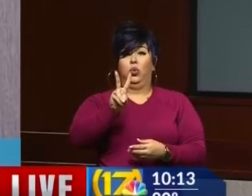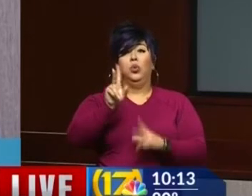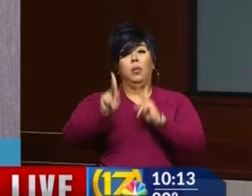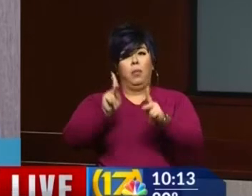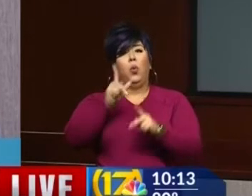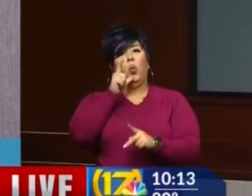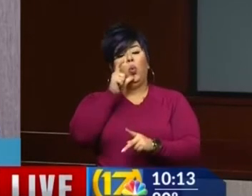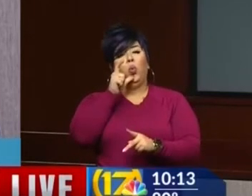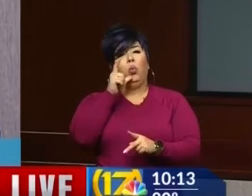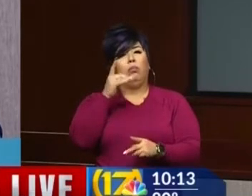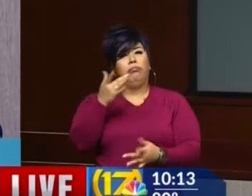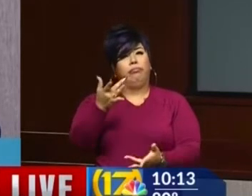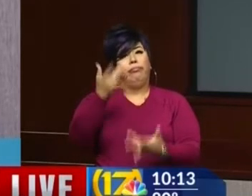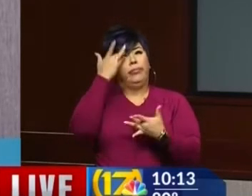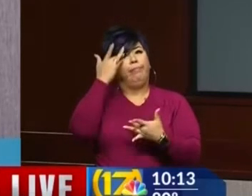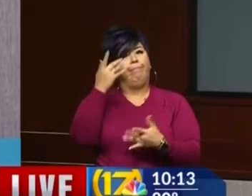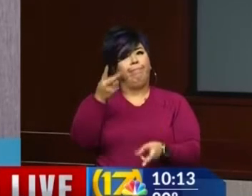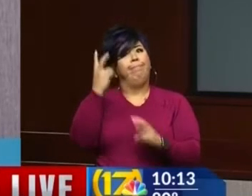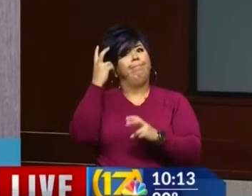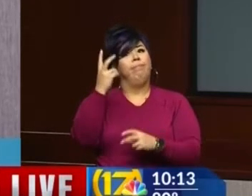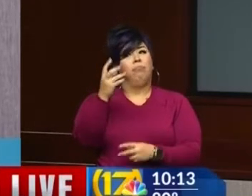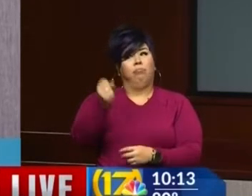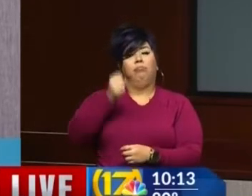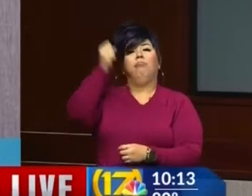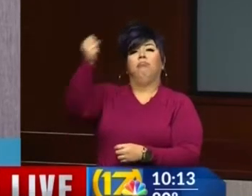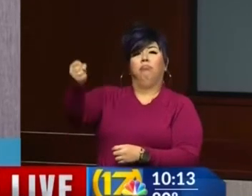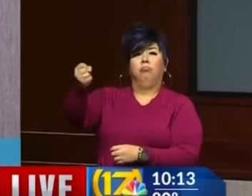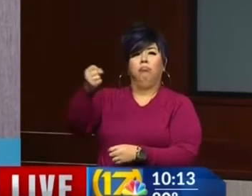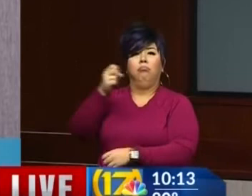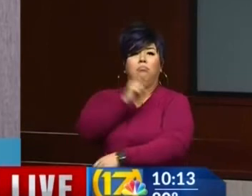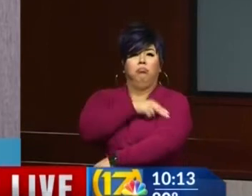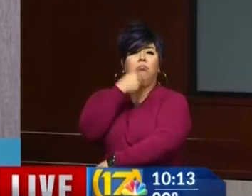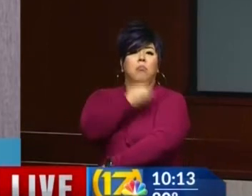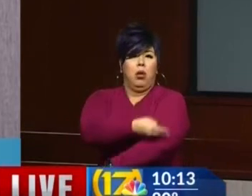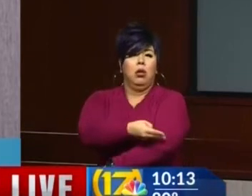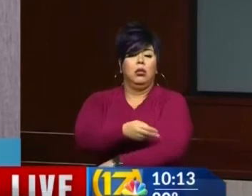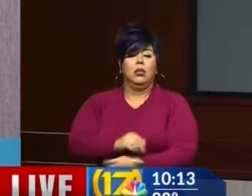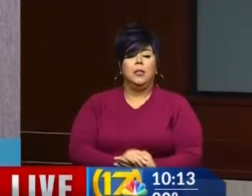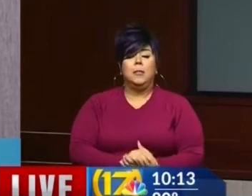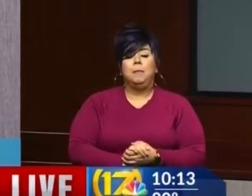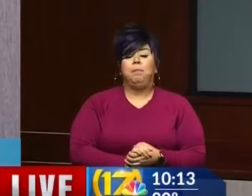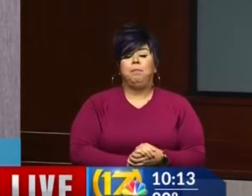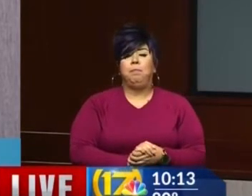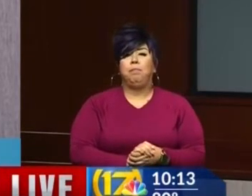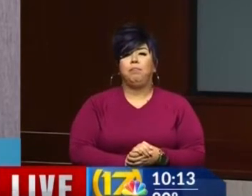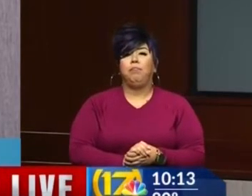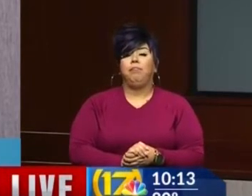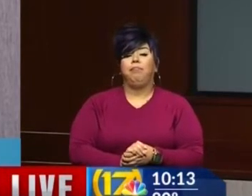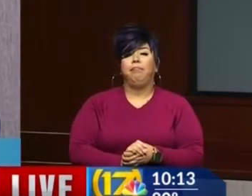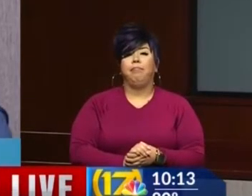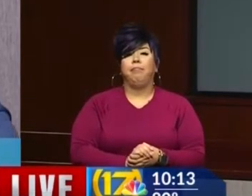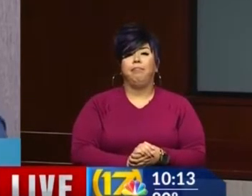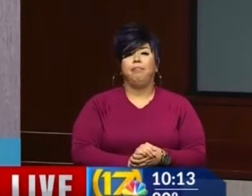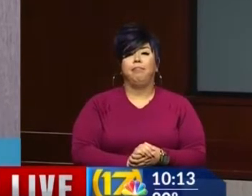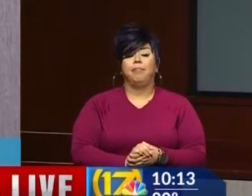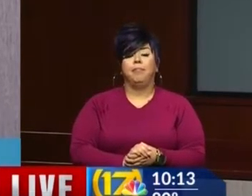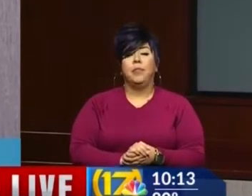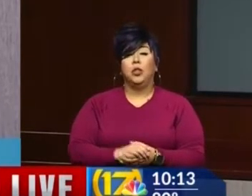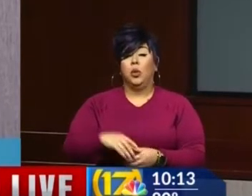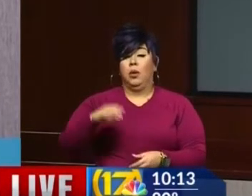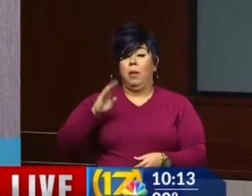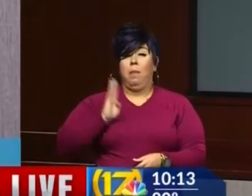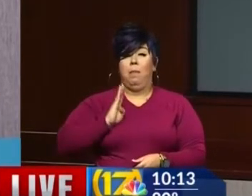receiving some form of care in area hospitals. A few comments on the Board of